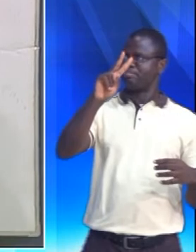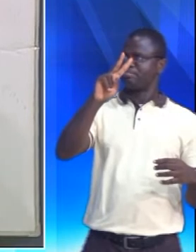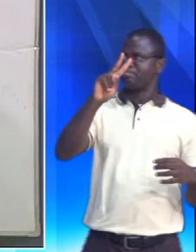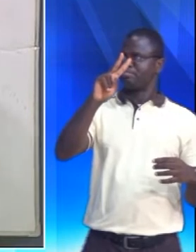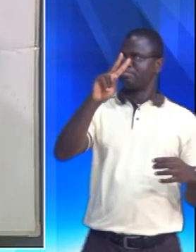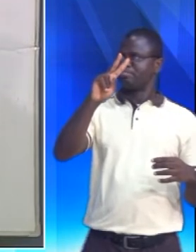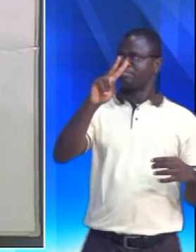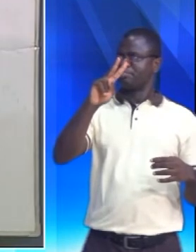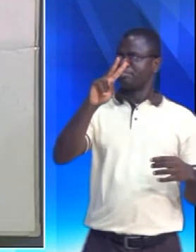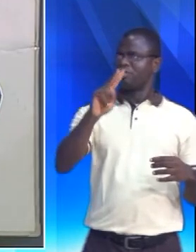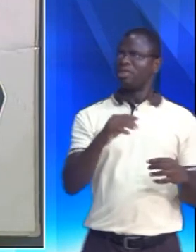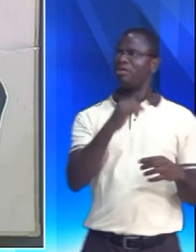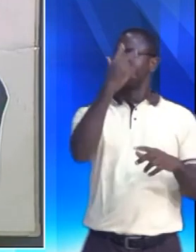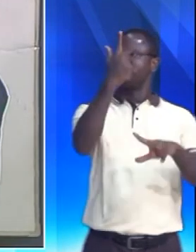7.